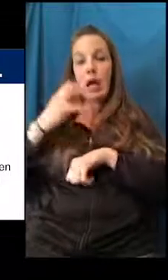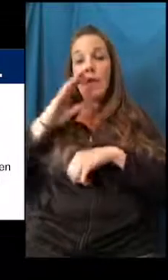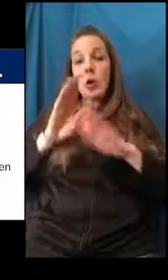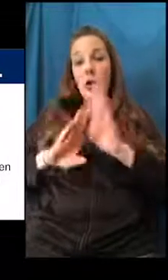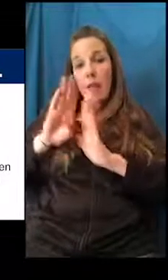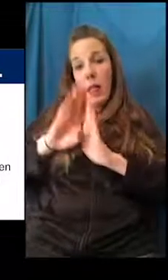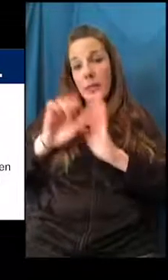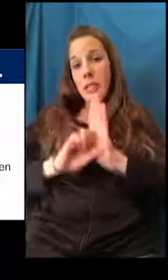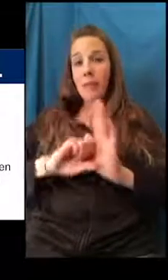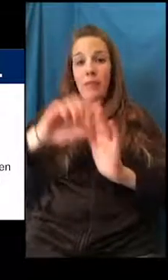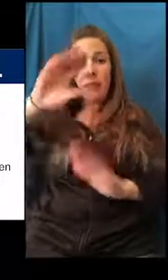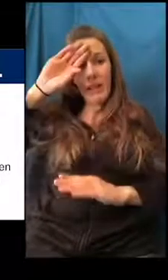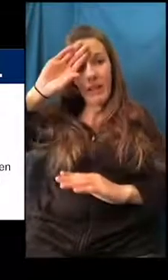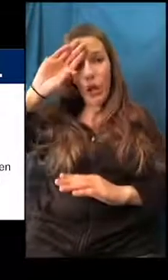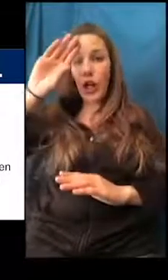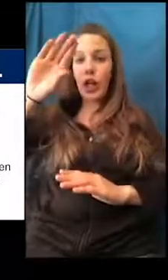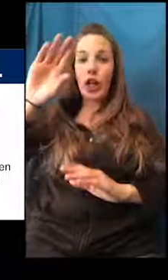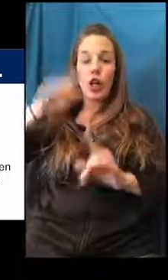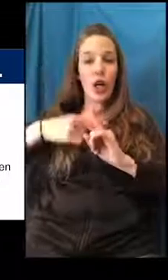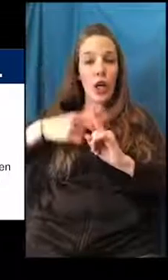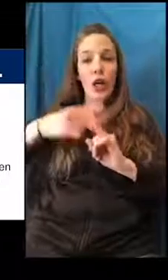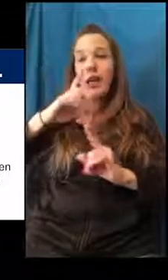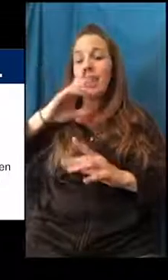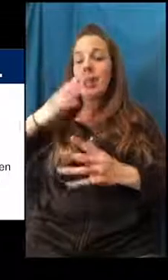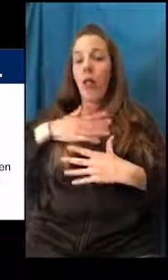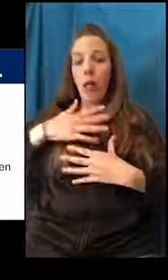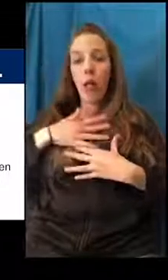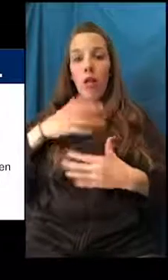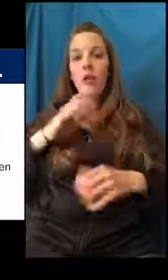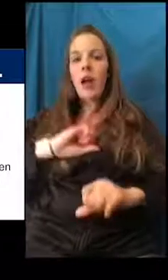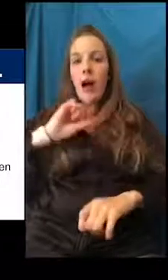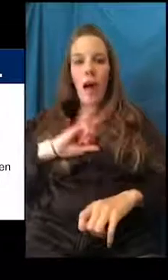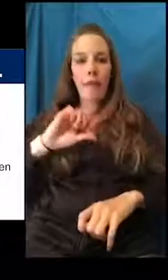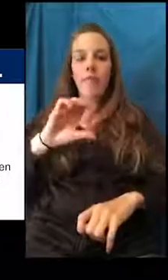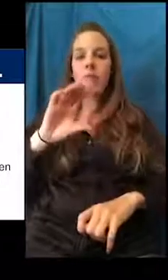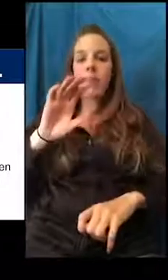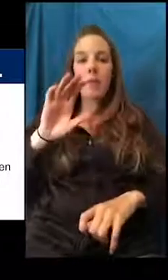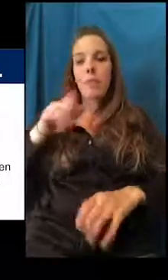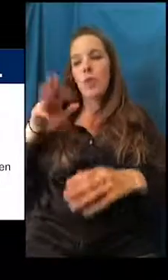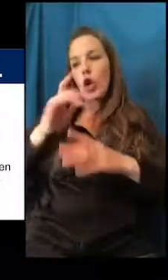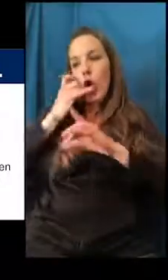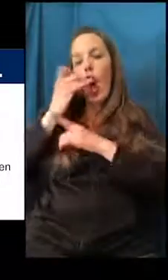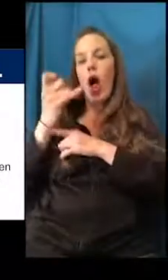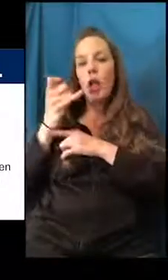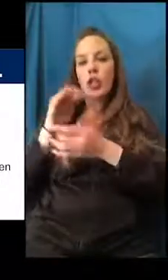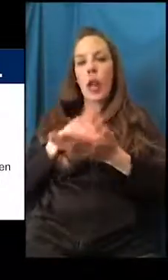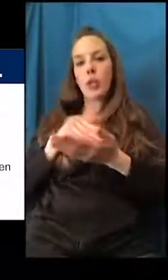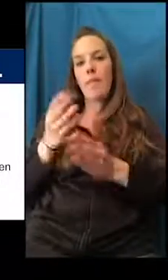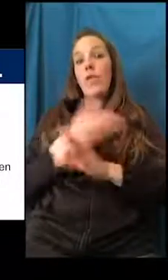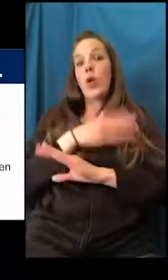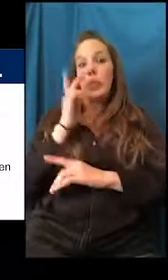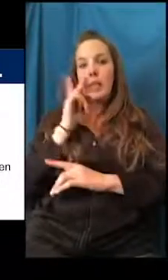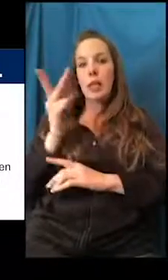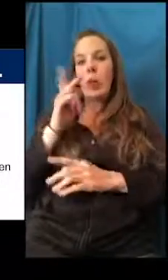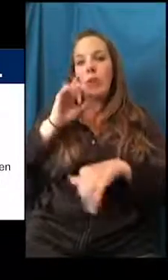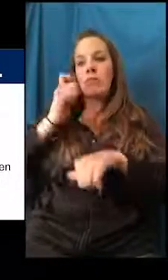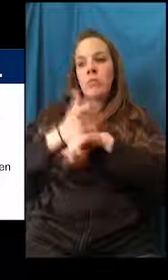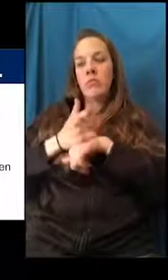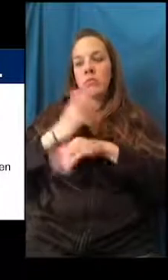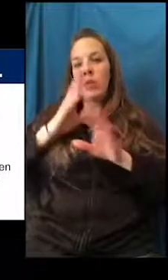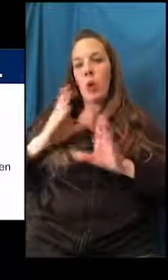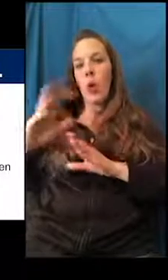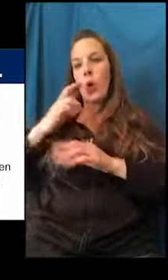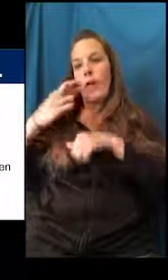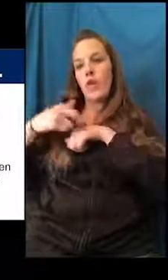of breath, cough, please call your provider before going in to be seen so they can make the arrangements or refer you to one of the respiratory